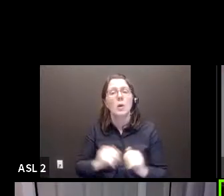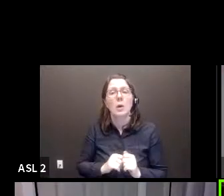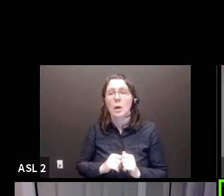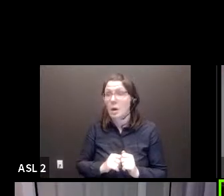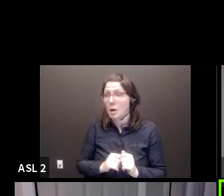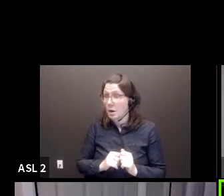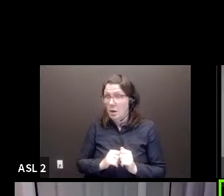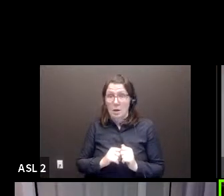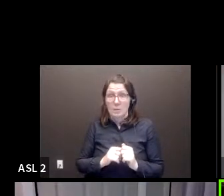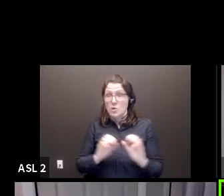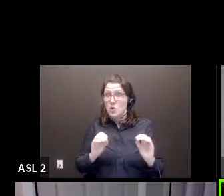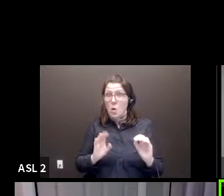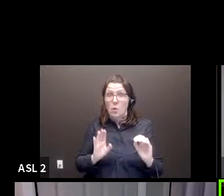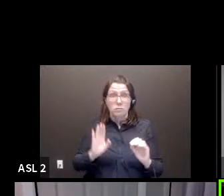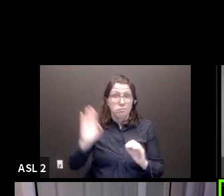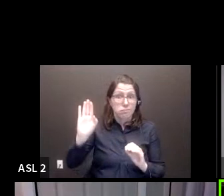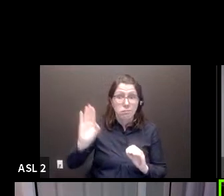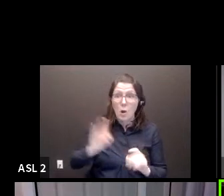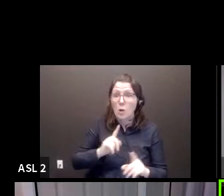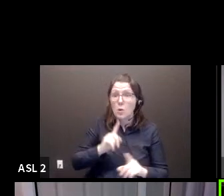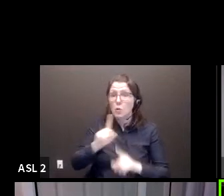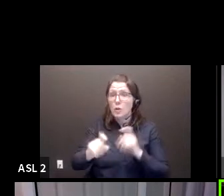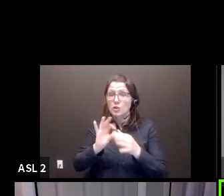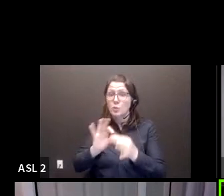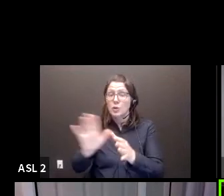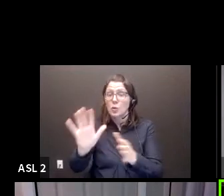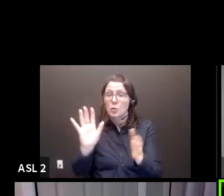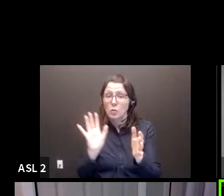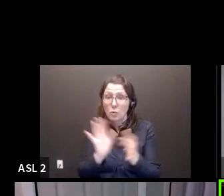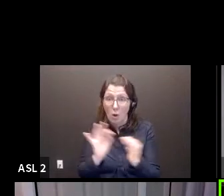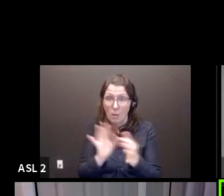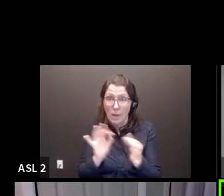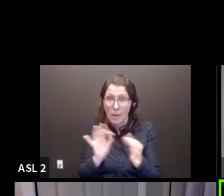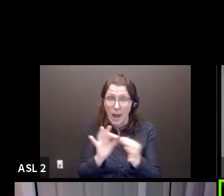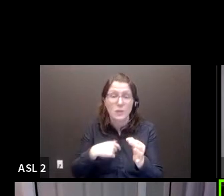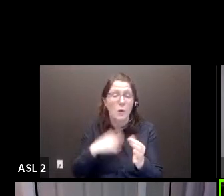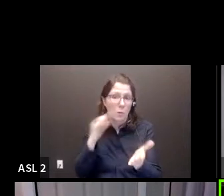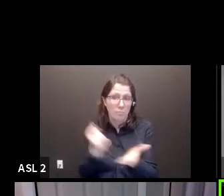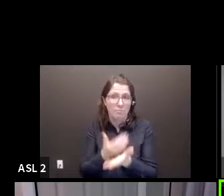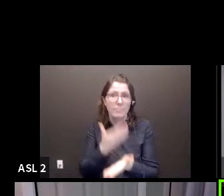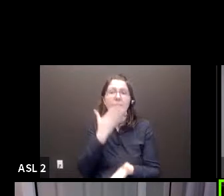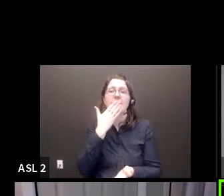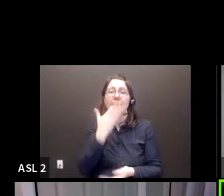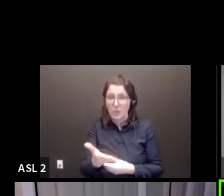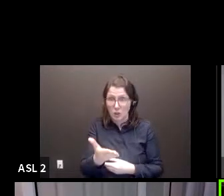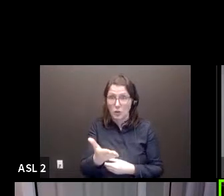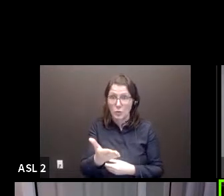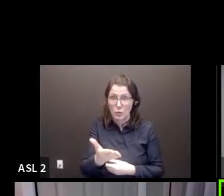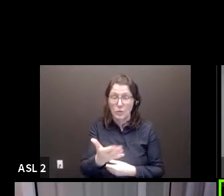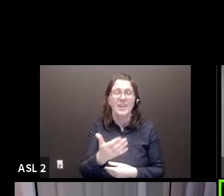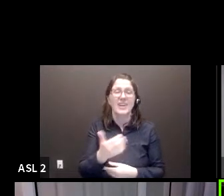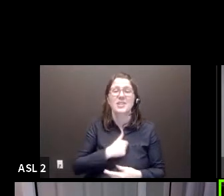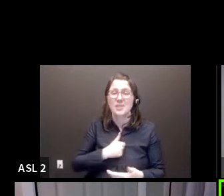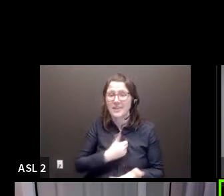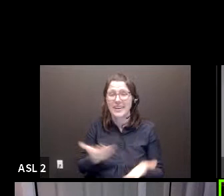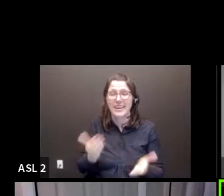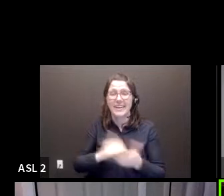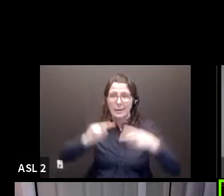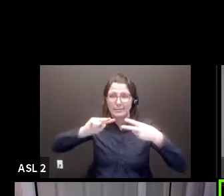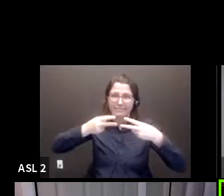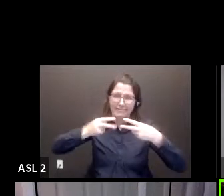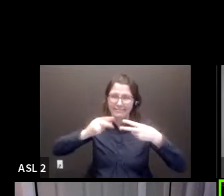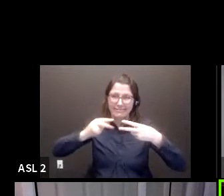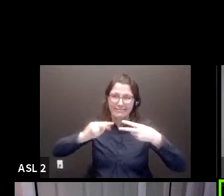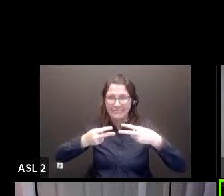any questions for you and so uh i'm going to thank you once again for coming sorry for the confusion at the beginning and